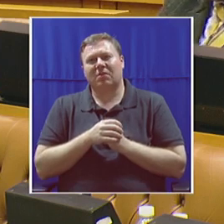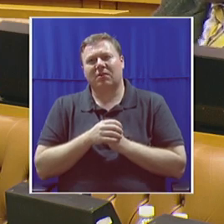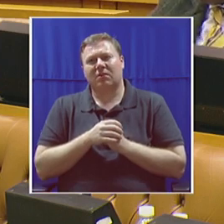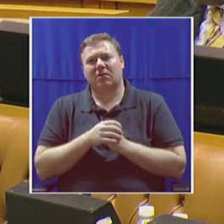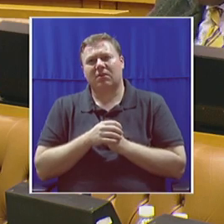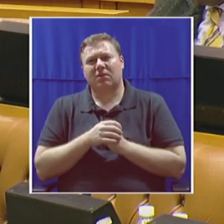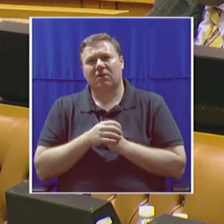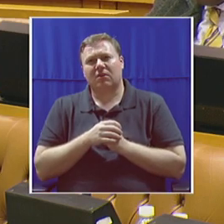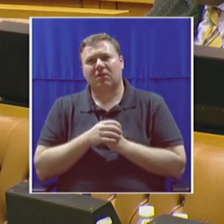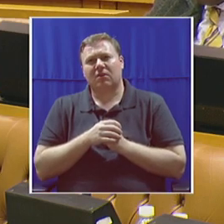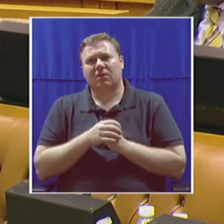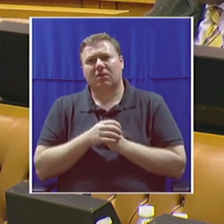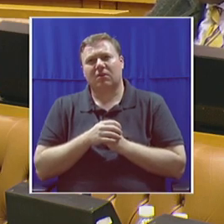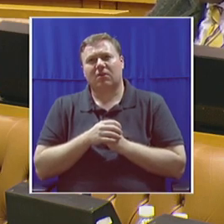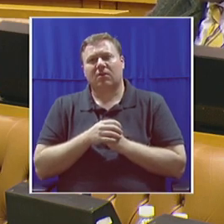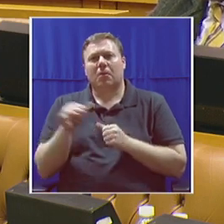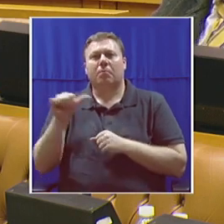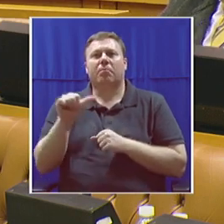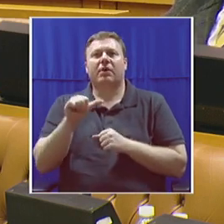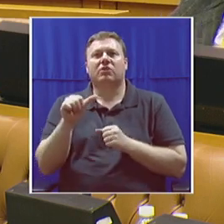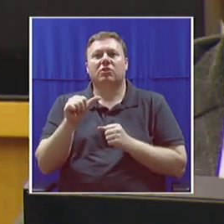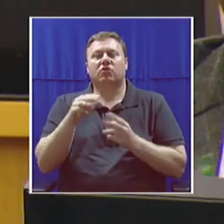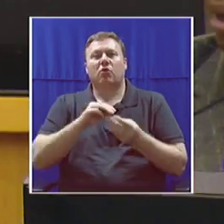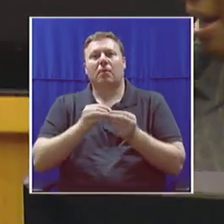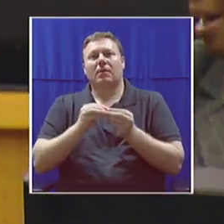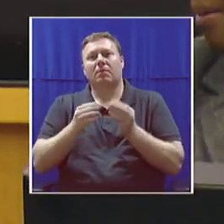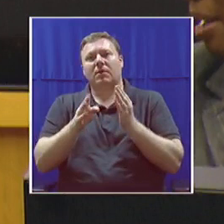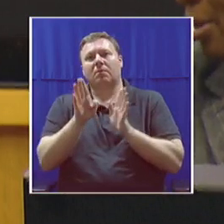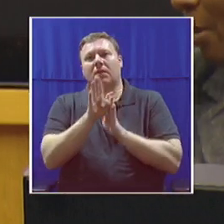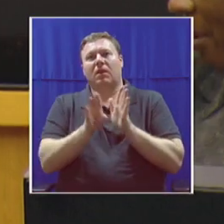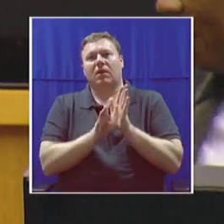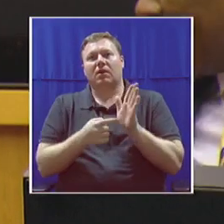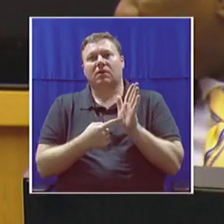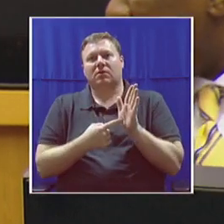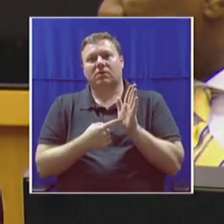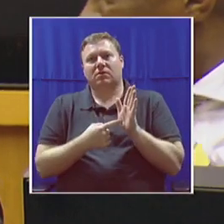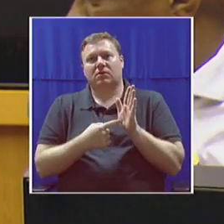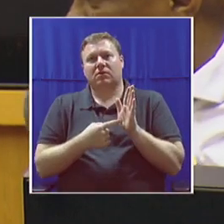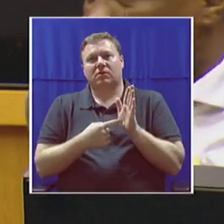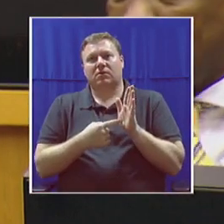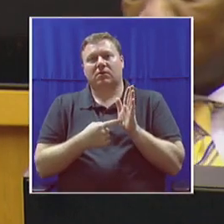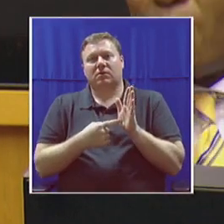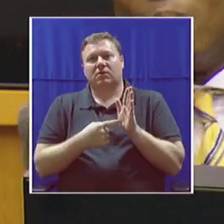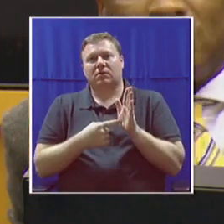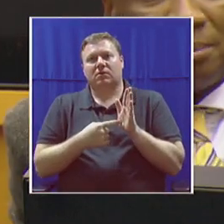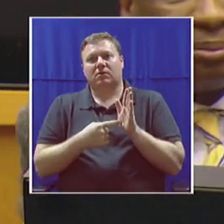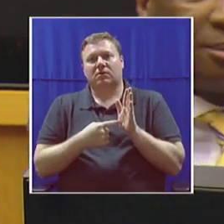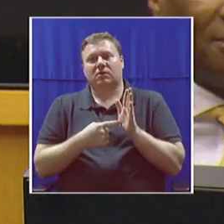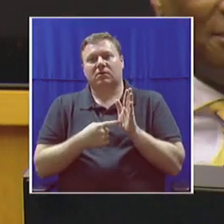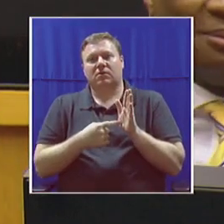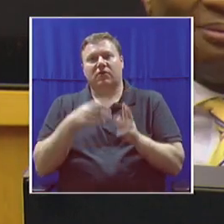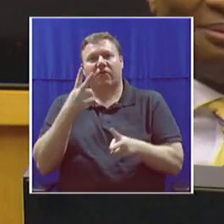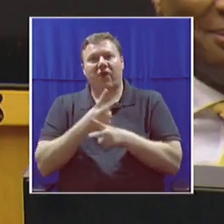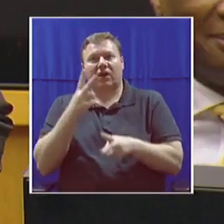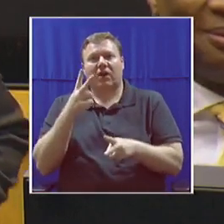Bill uh actually the development and finalization of the pedrum amendment